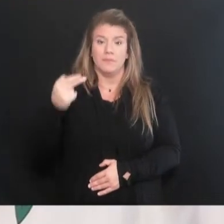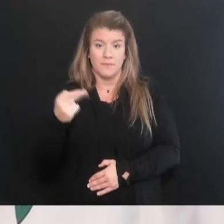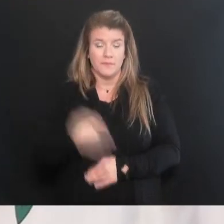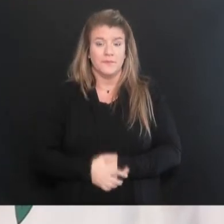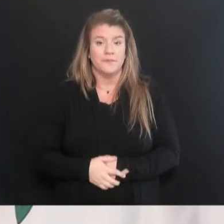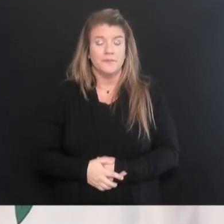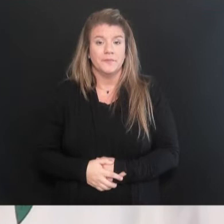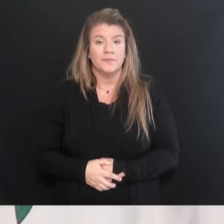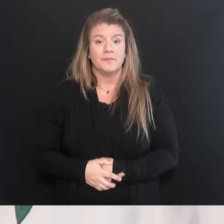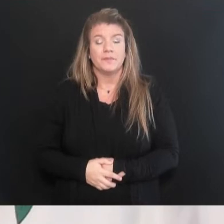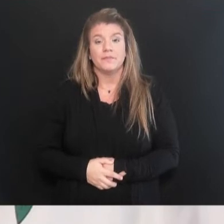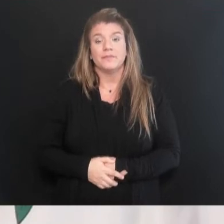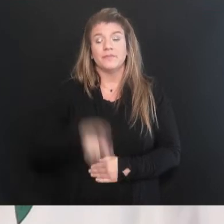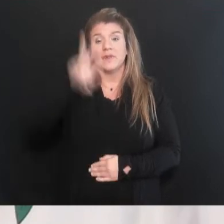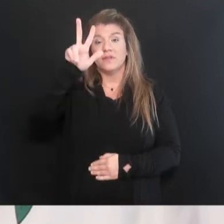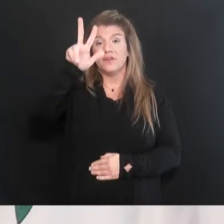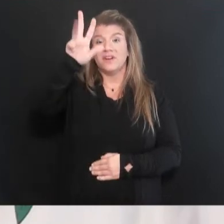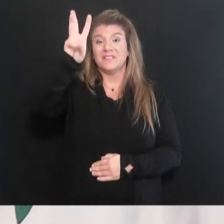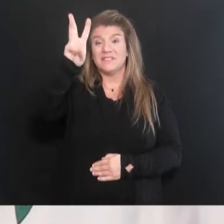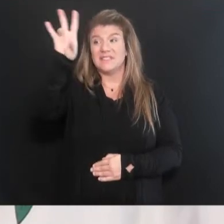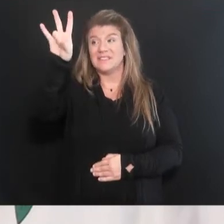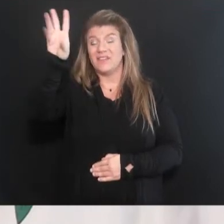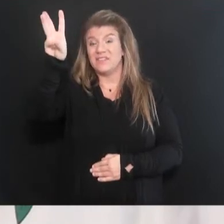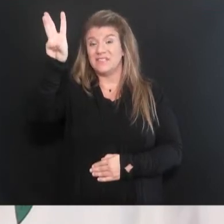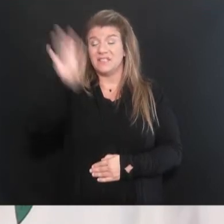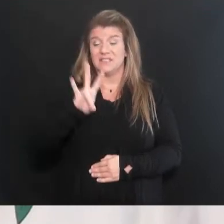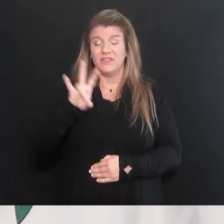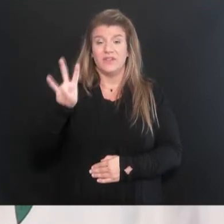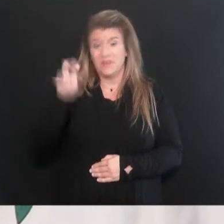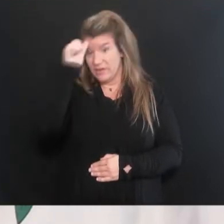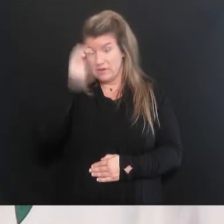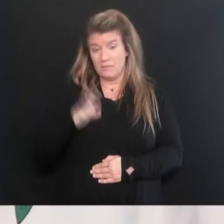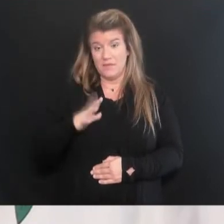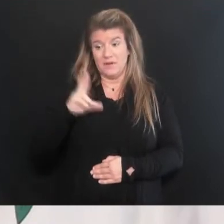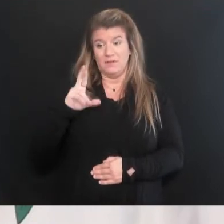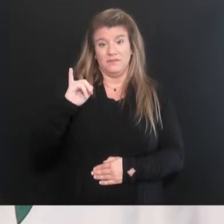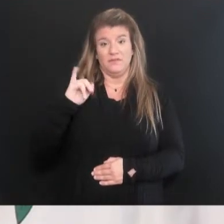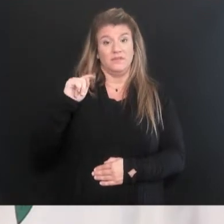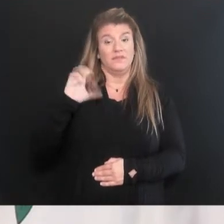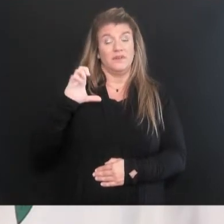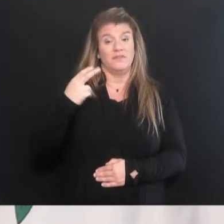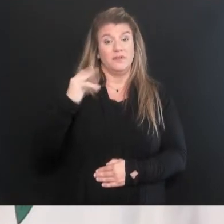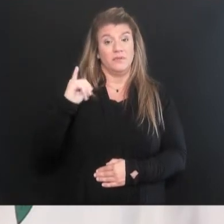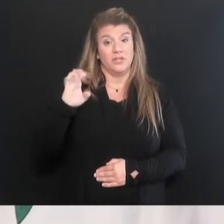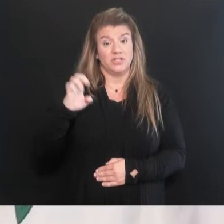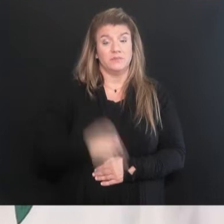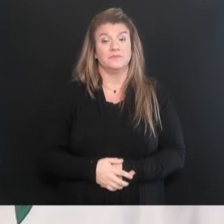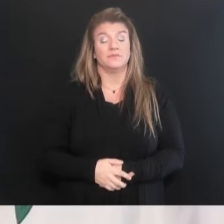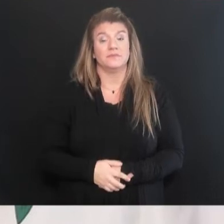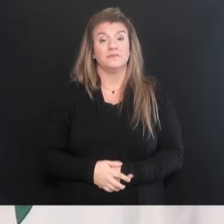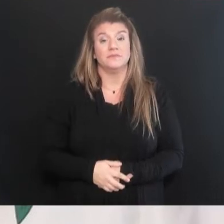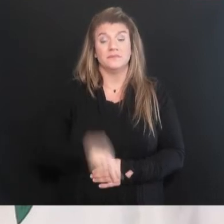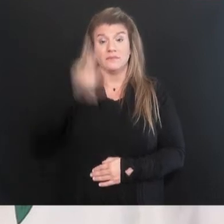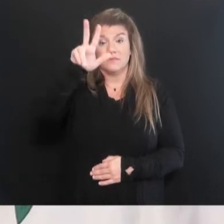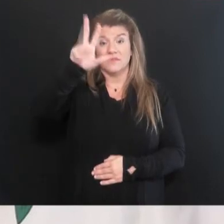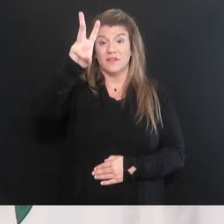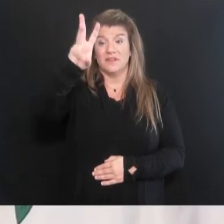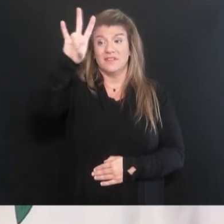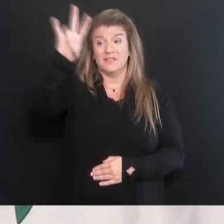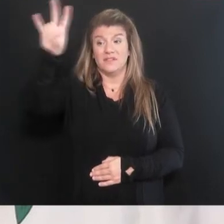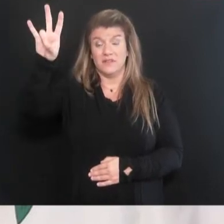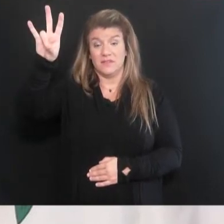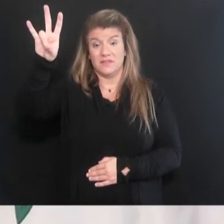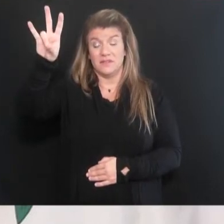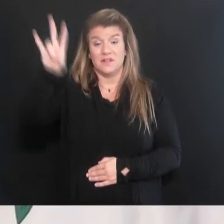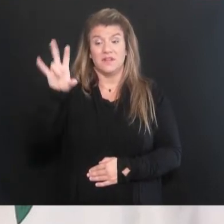The 3,676th death, a 77-year-old male from Ritchie County. The 3,677th